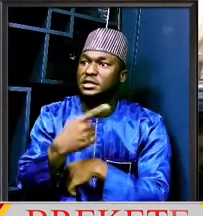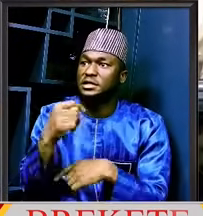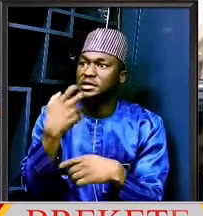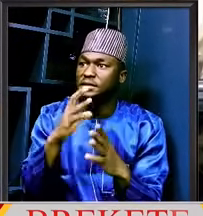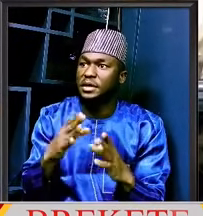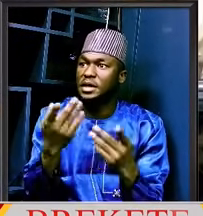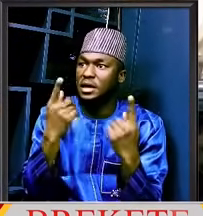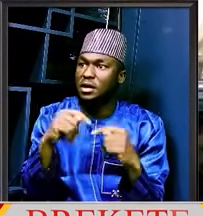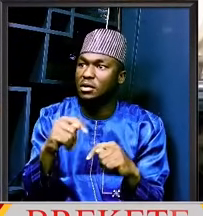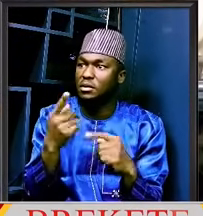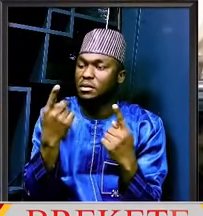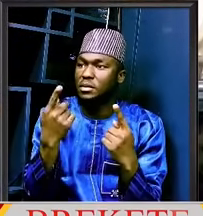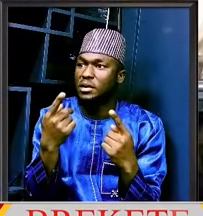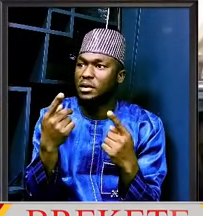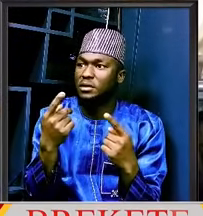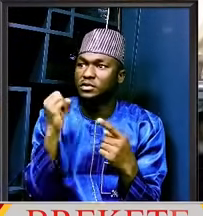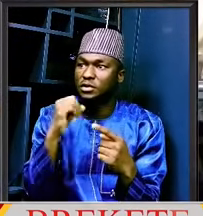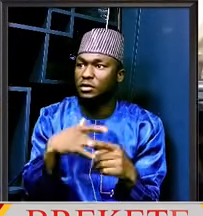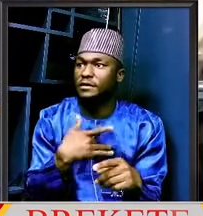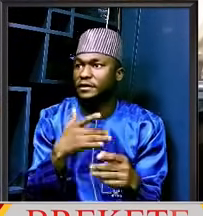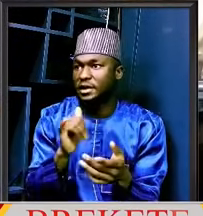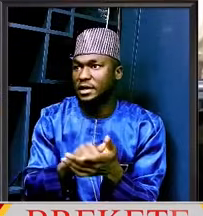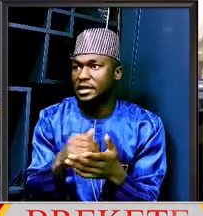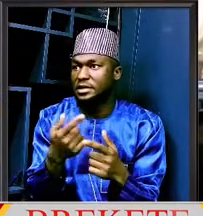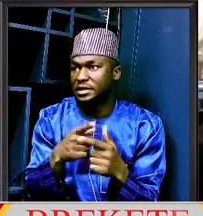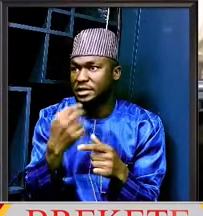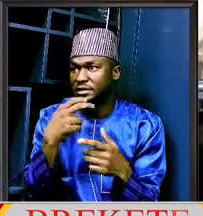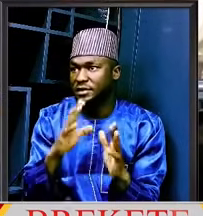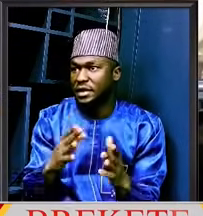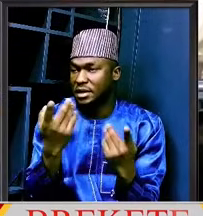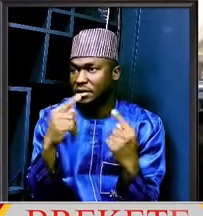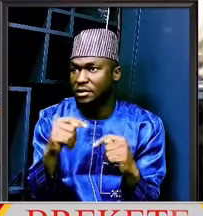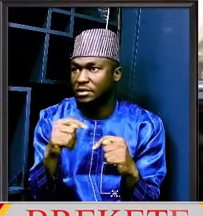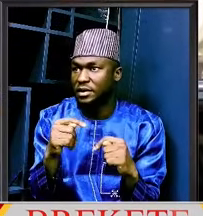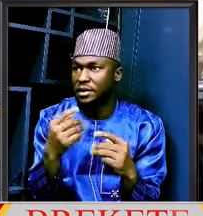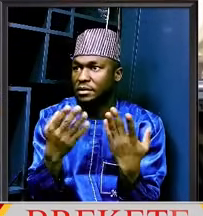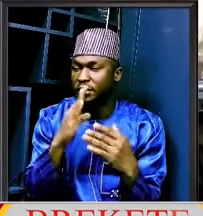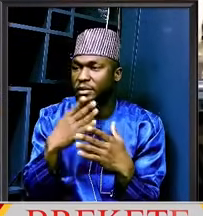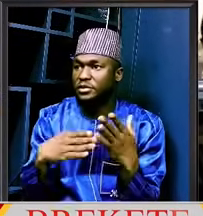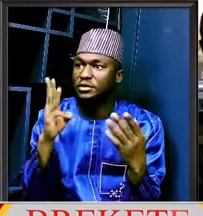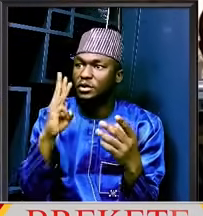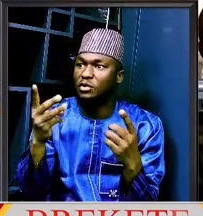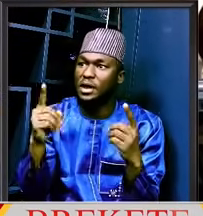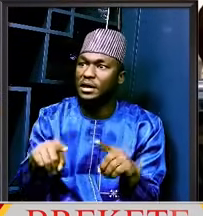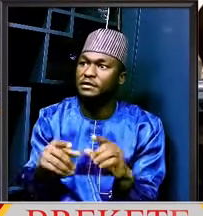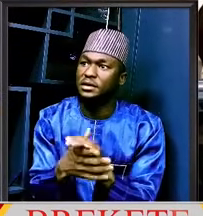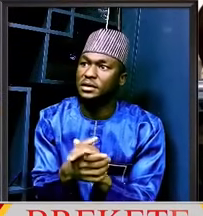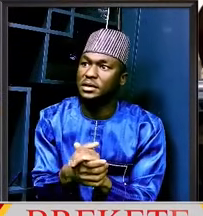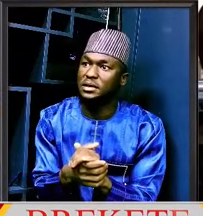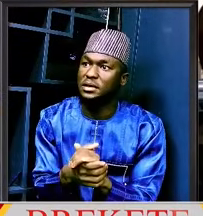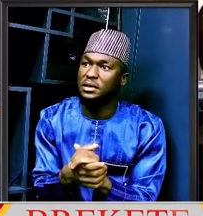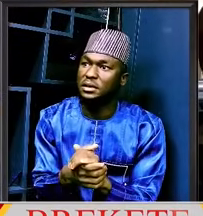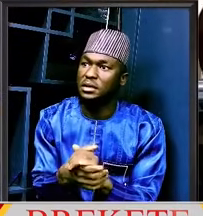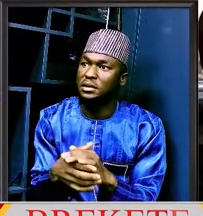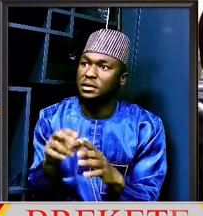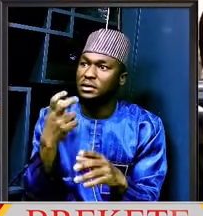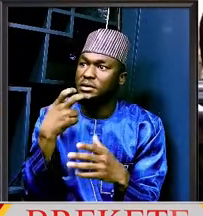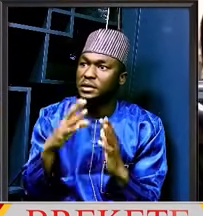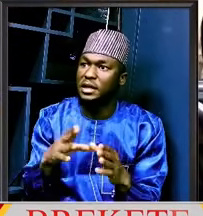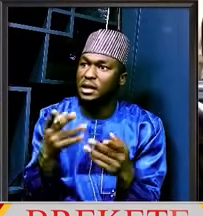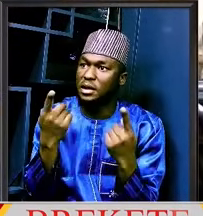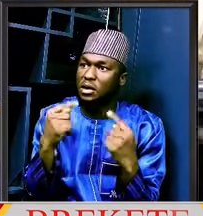came, went and saw it. So we felt that, okay, speaker don't come. Something will happen. Speaker